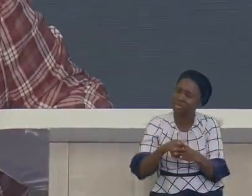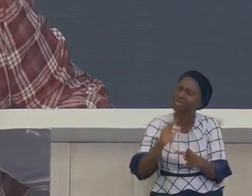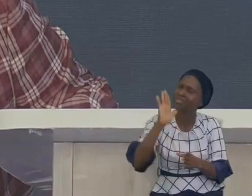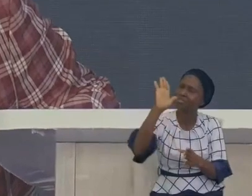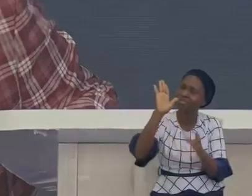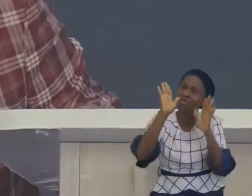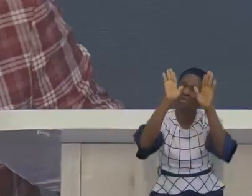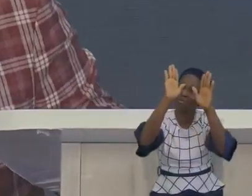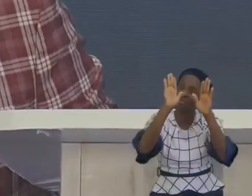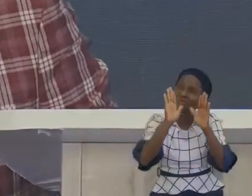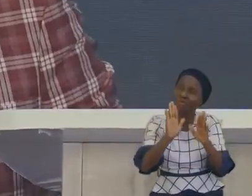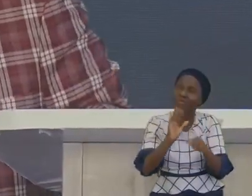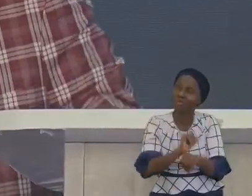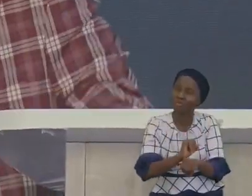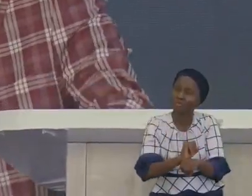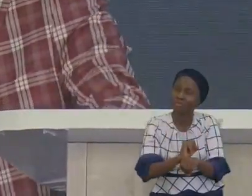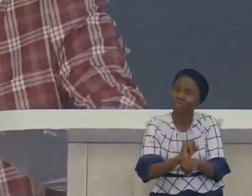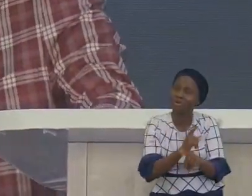divine ability,